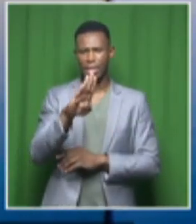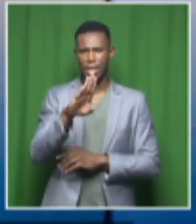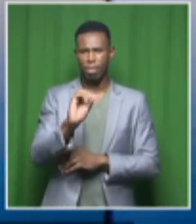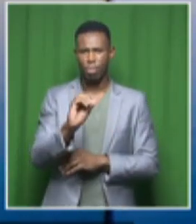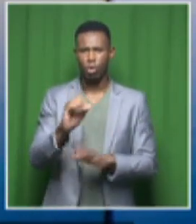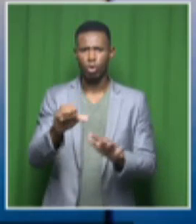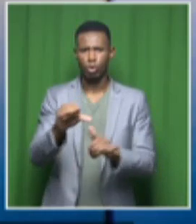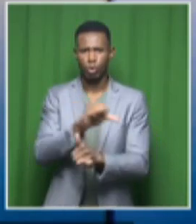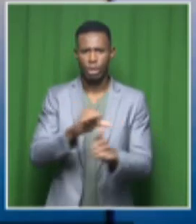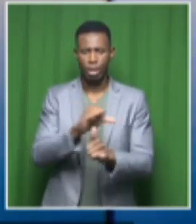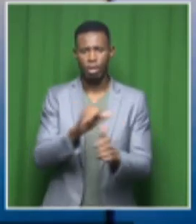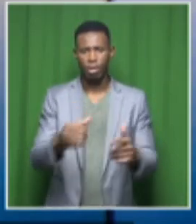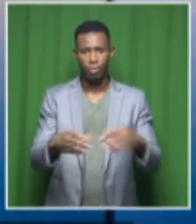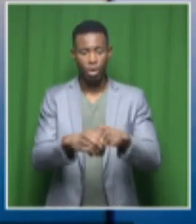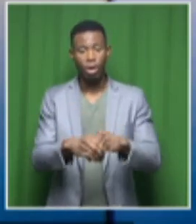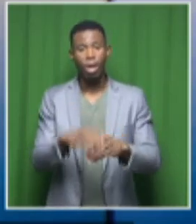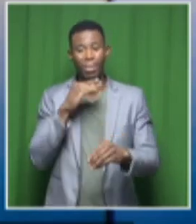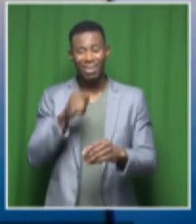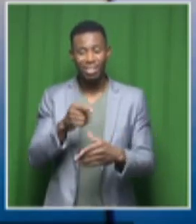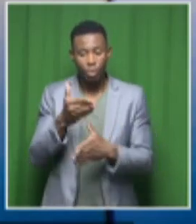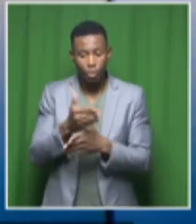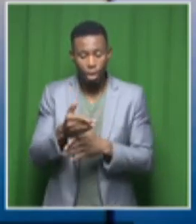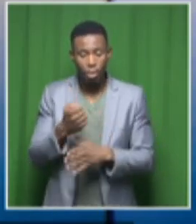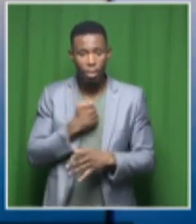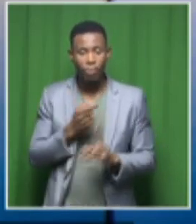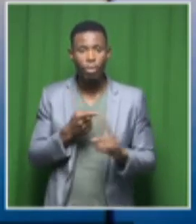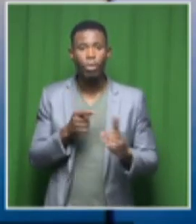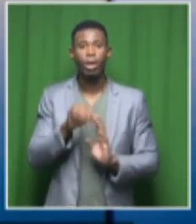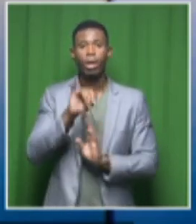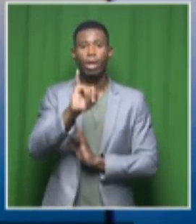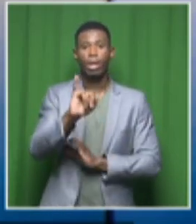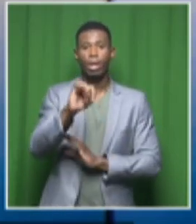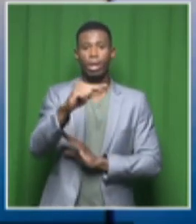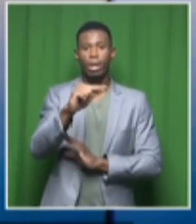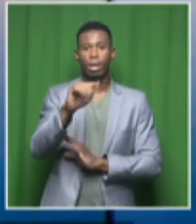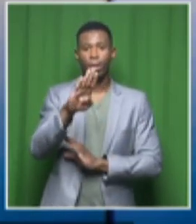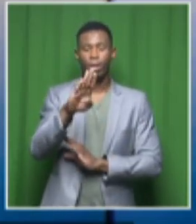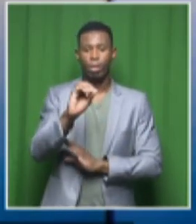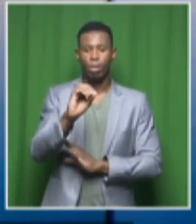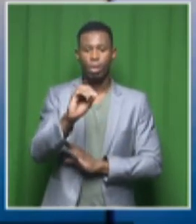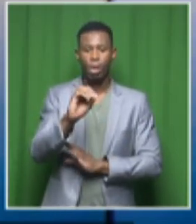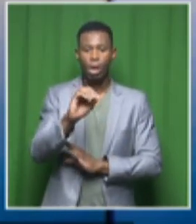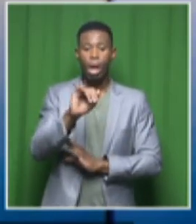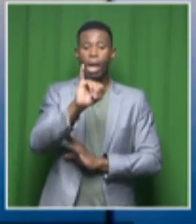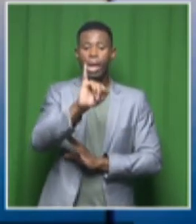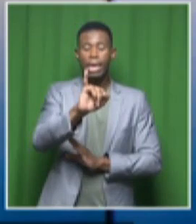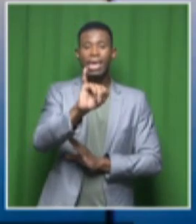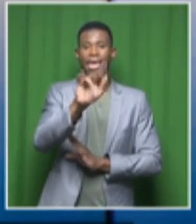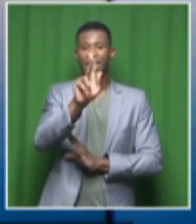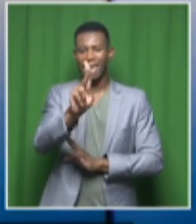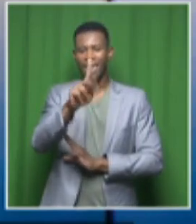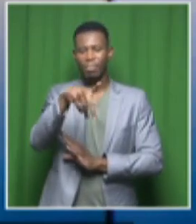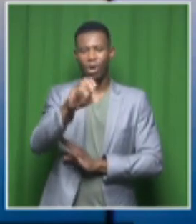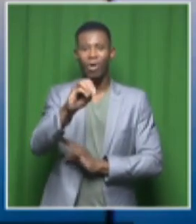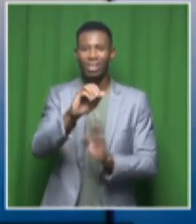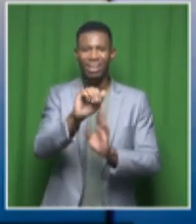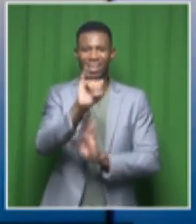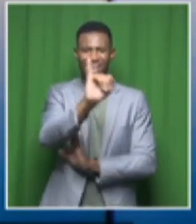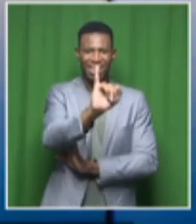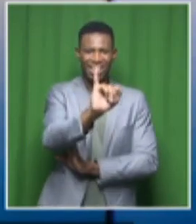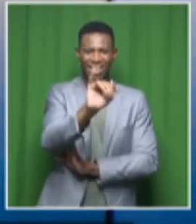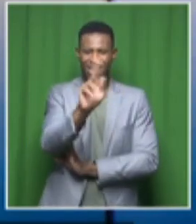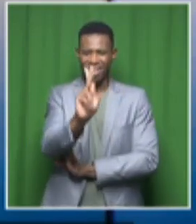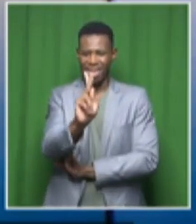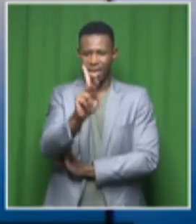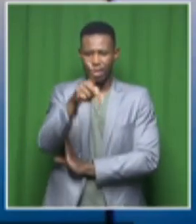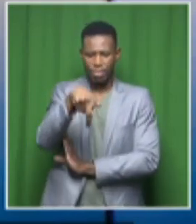the work draws from the Ekbo society. So if you check, the word is spelled E-K-P-O, Ekbo society. So it was used